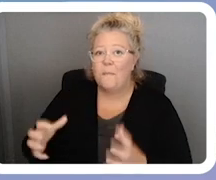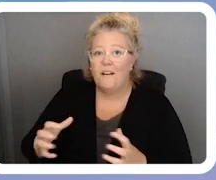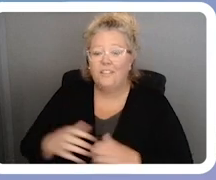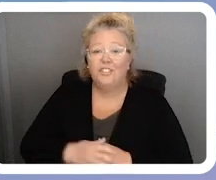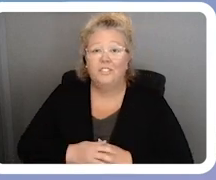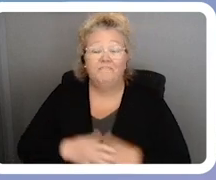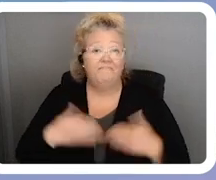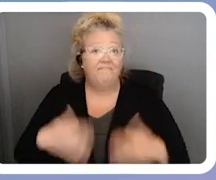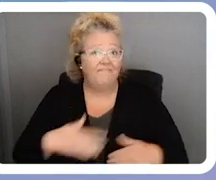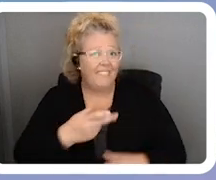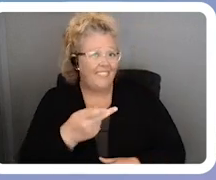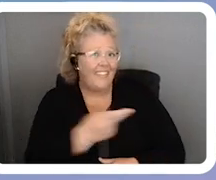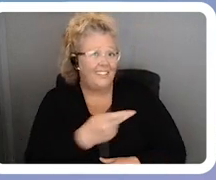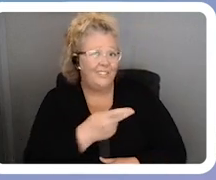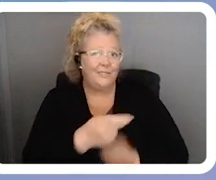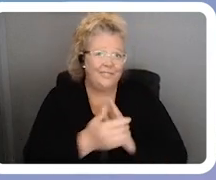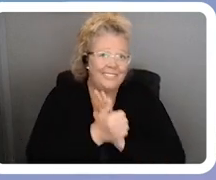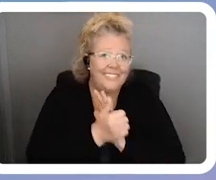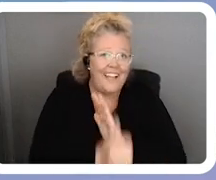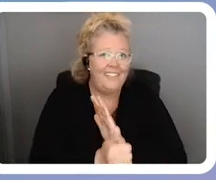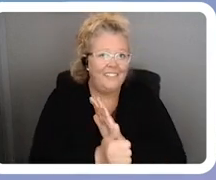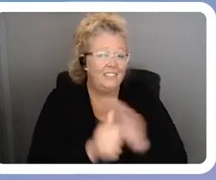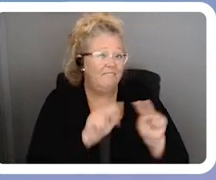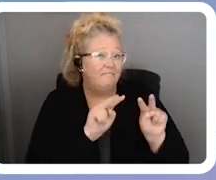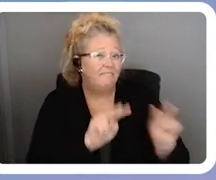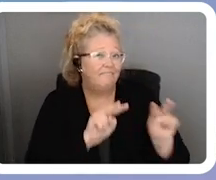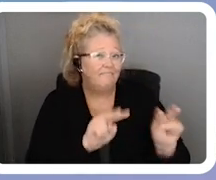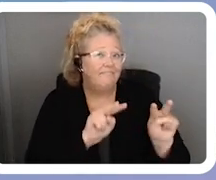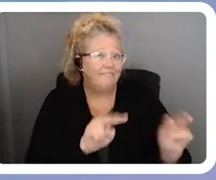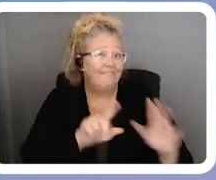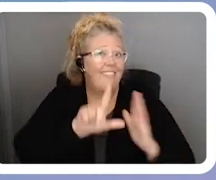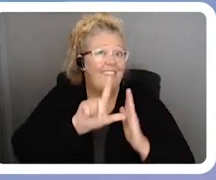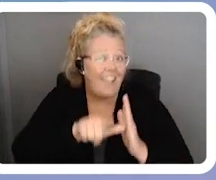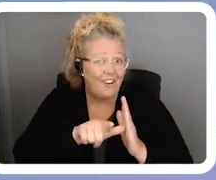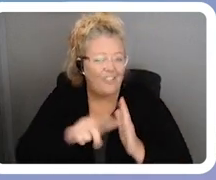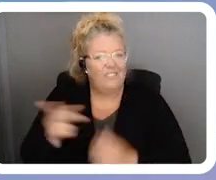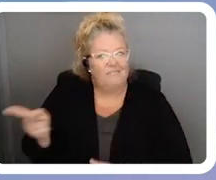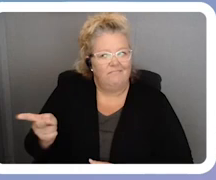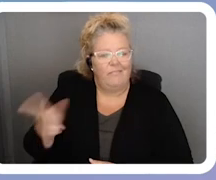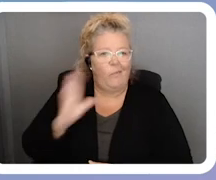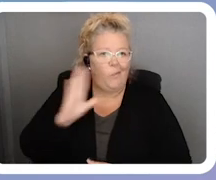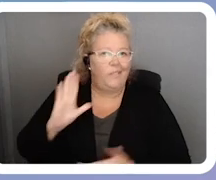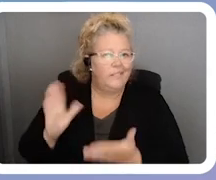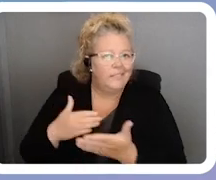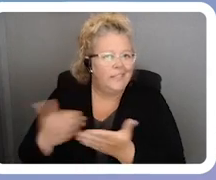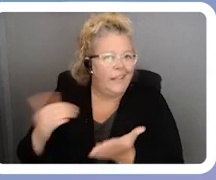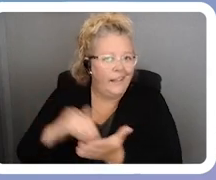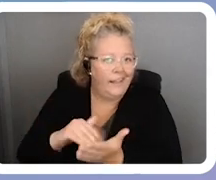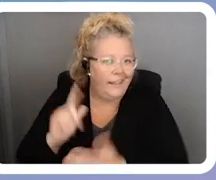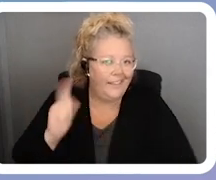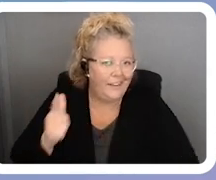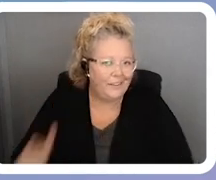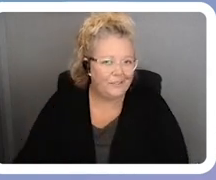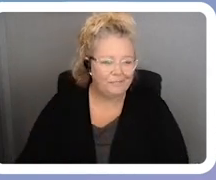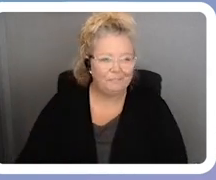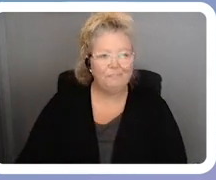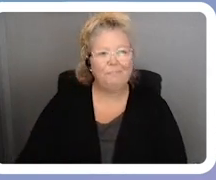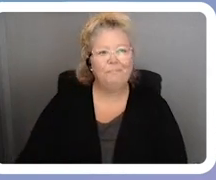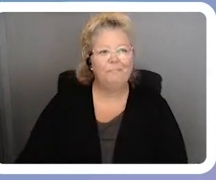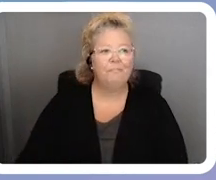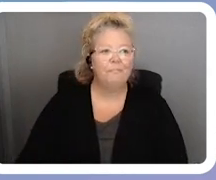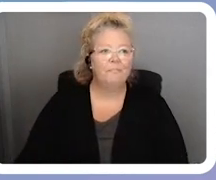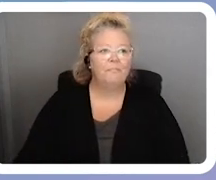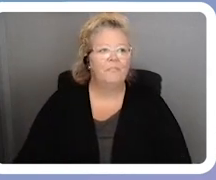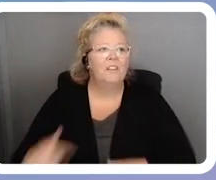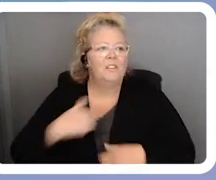so much. They are so talented. Stay tuned for another song later in the show from Jessica